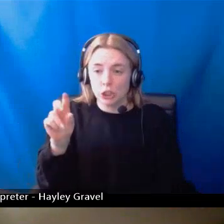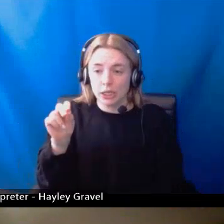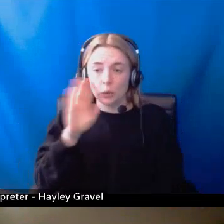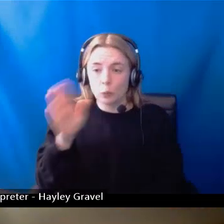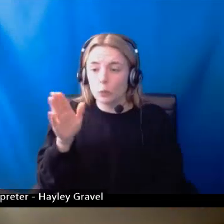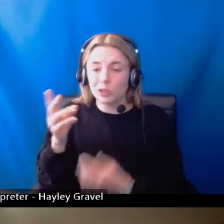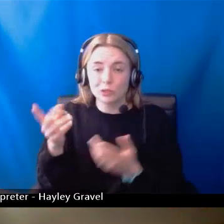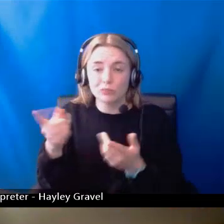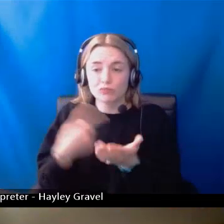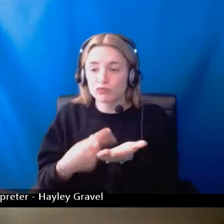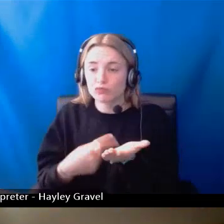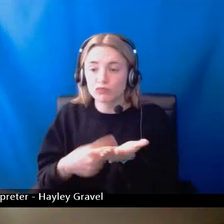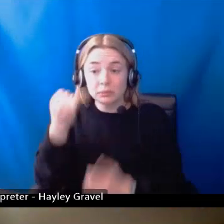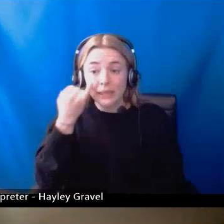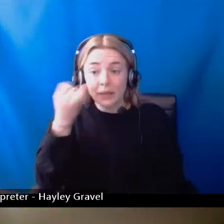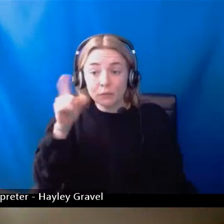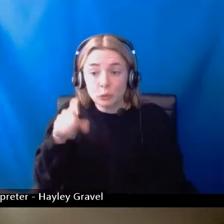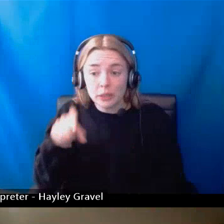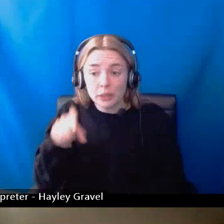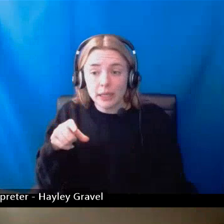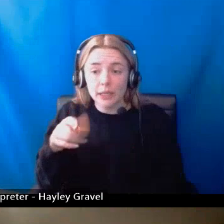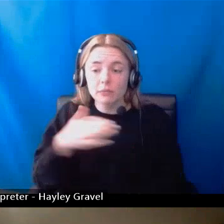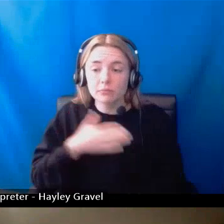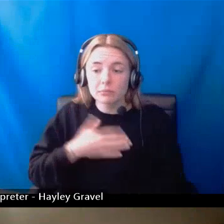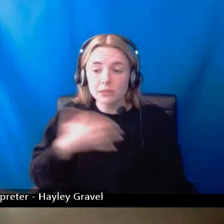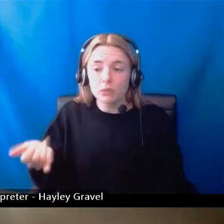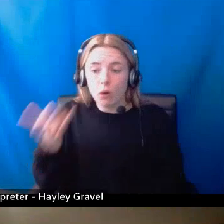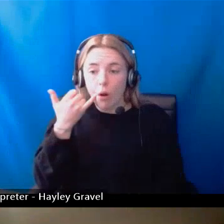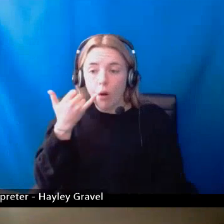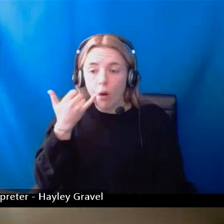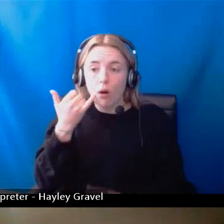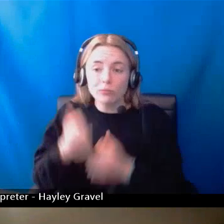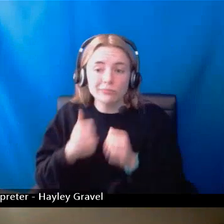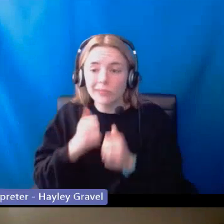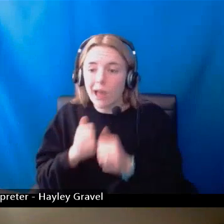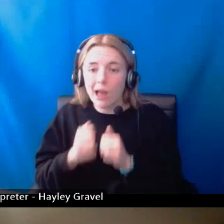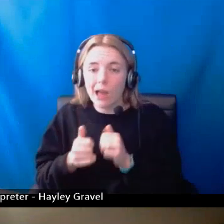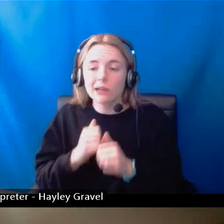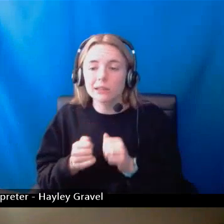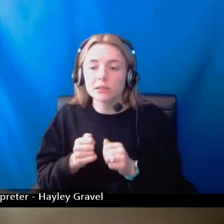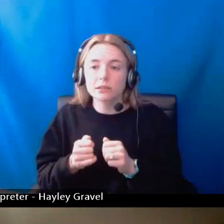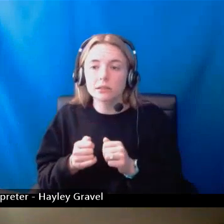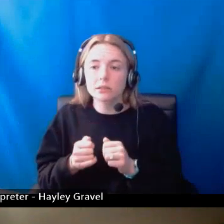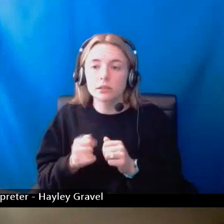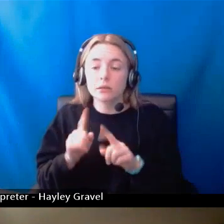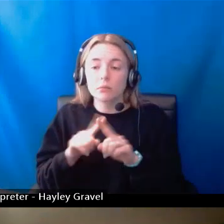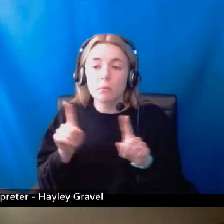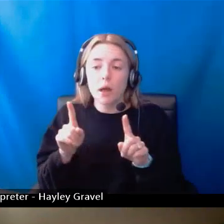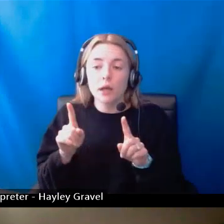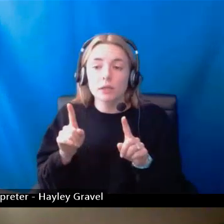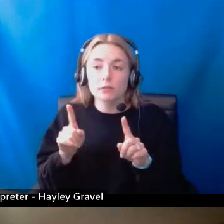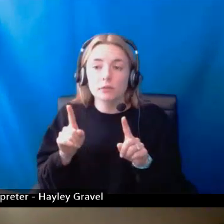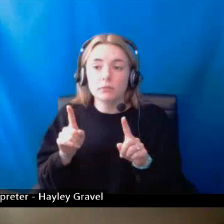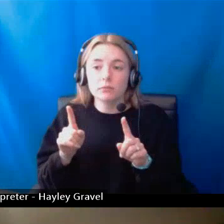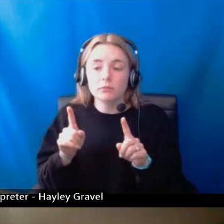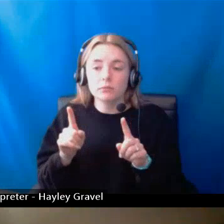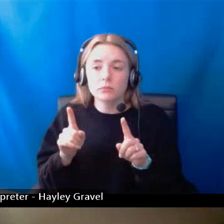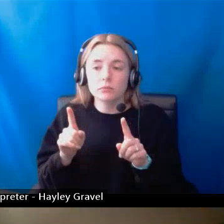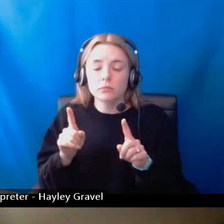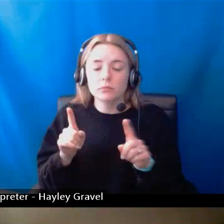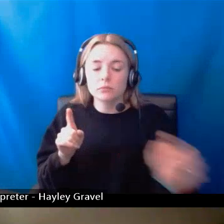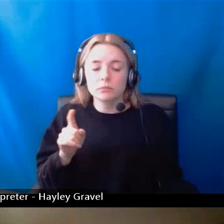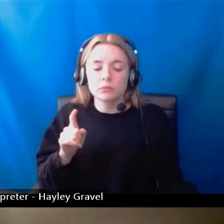If you need me, you know how to get me. I'm here. I'm here. I can take a phone call, but know that, and I will come